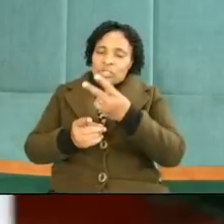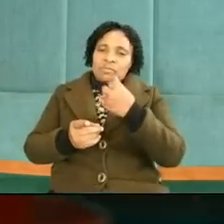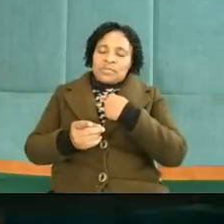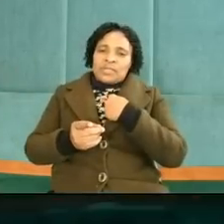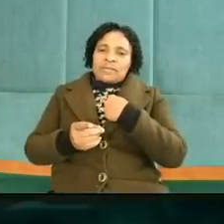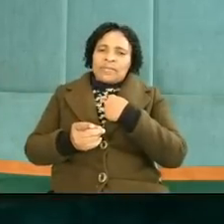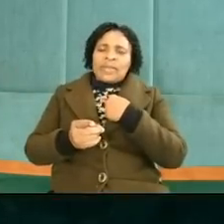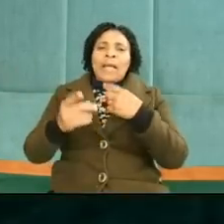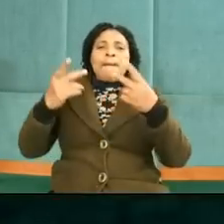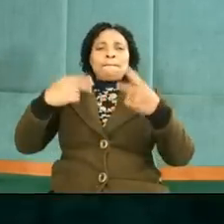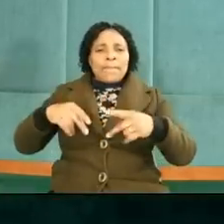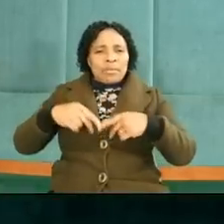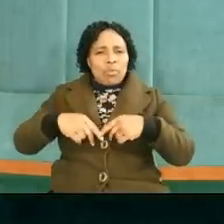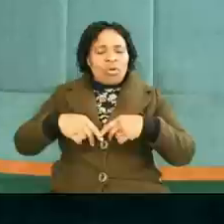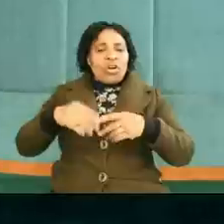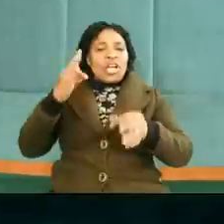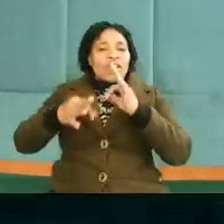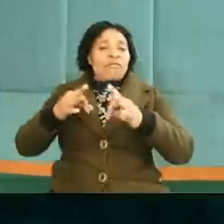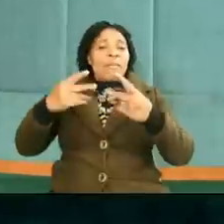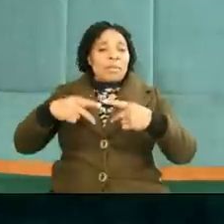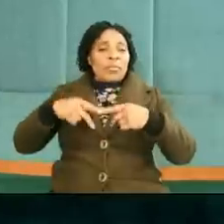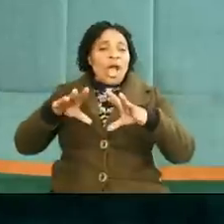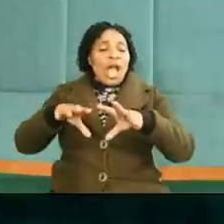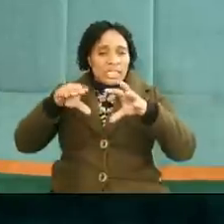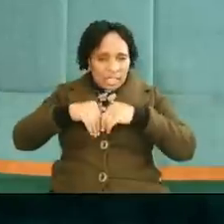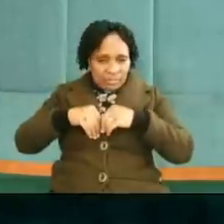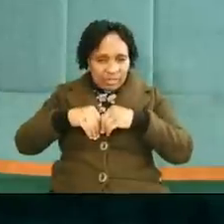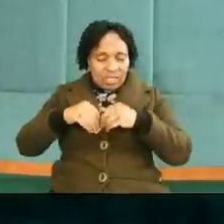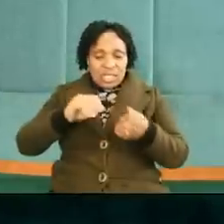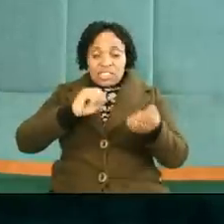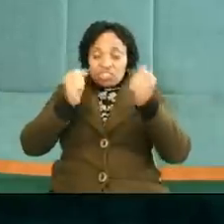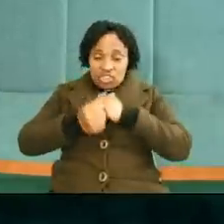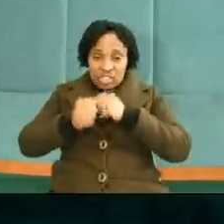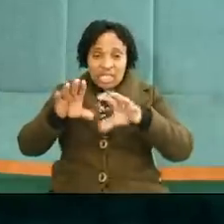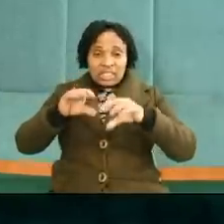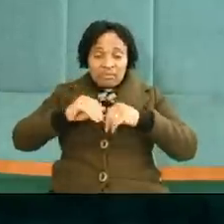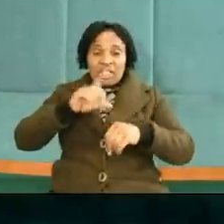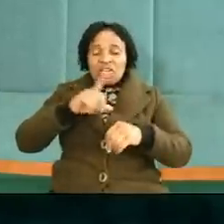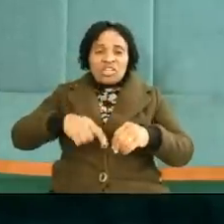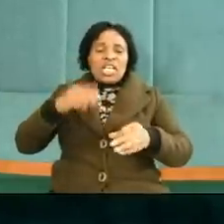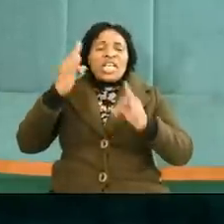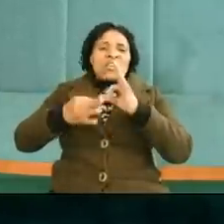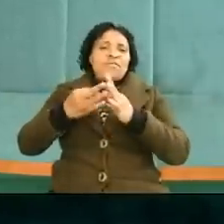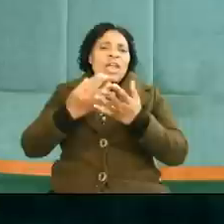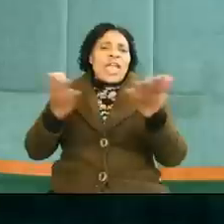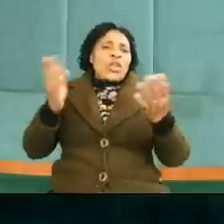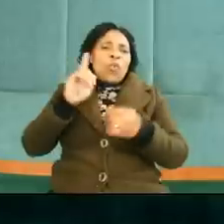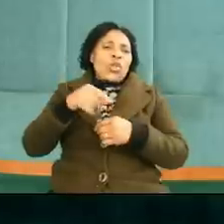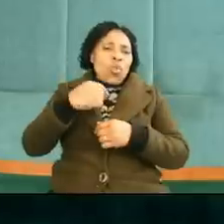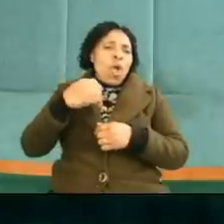watch me. If people accept and convert, well, praise the Lord. If they don't, then whoever has an